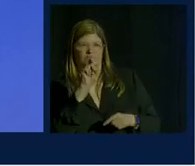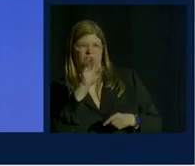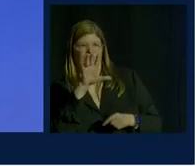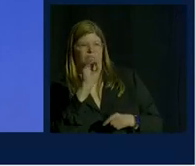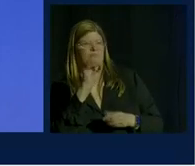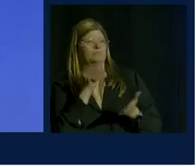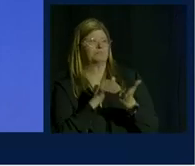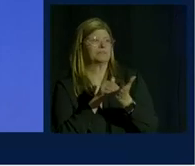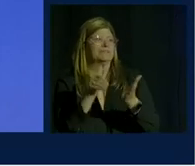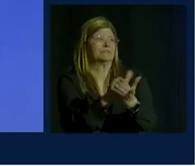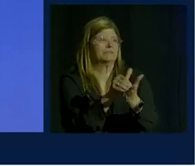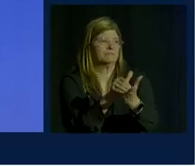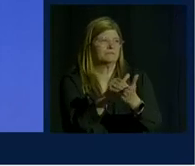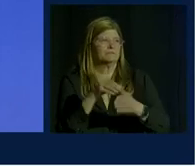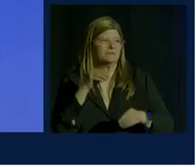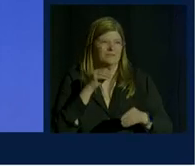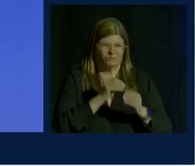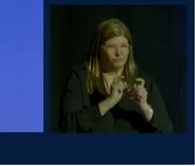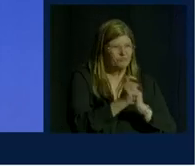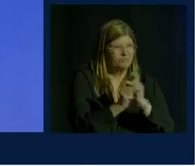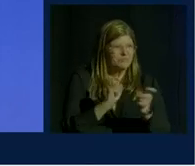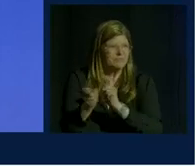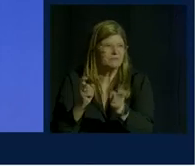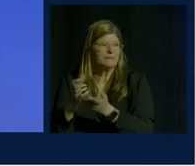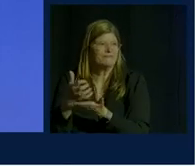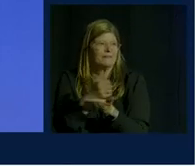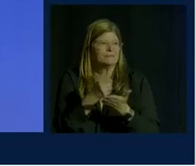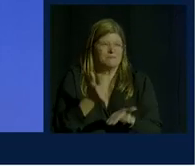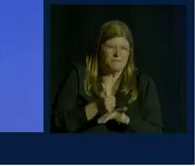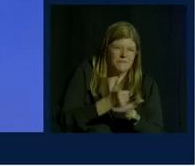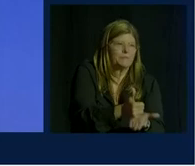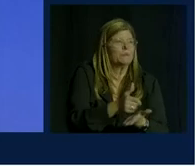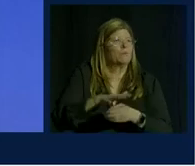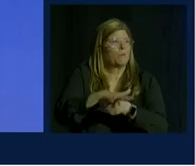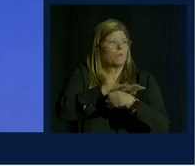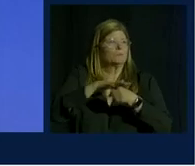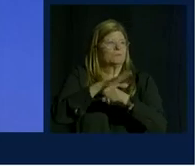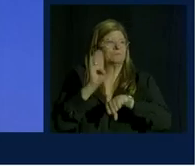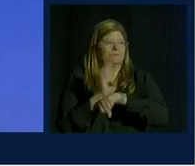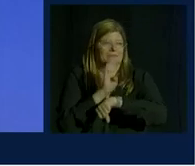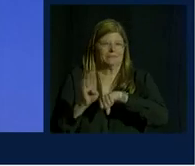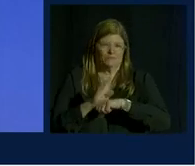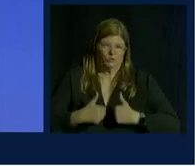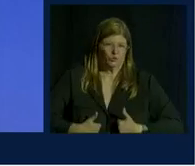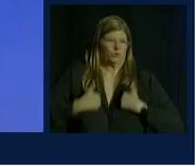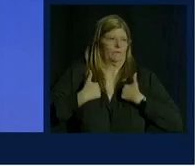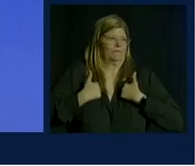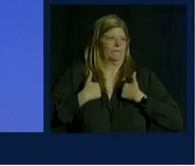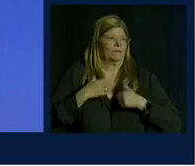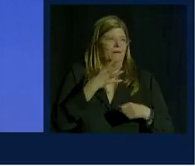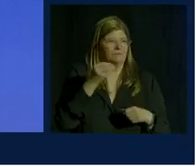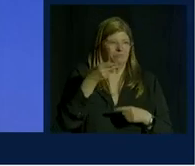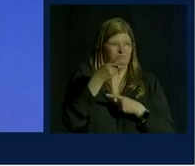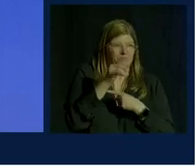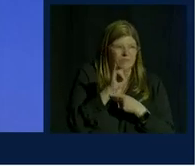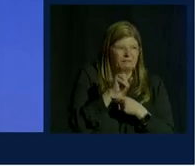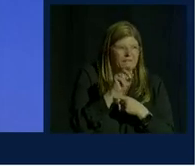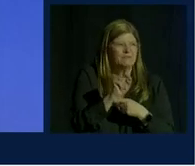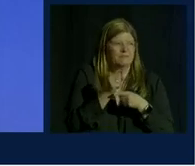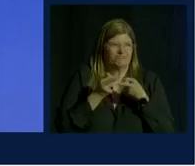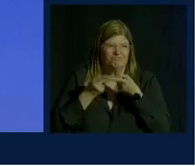community, our mayor amassed over $150 million in grant funding to help the local